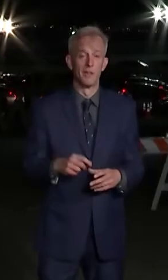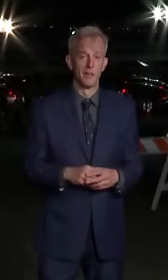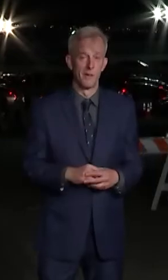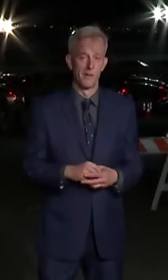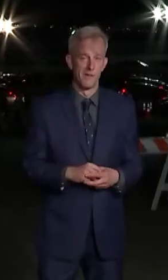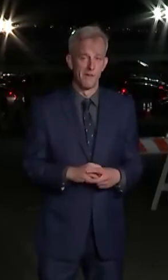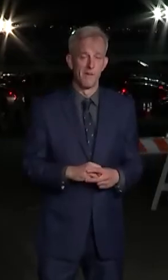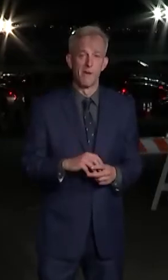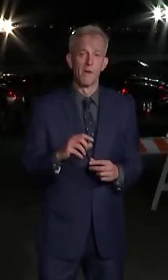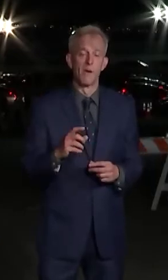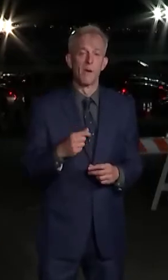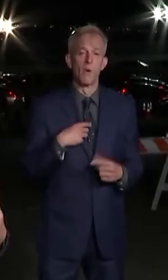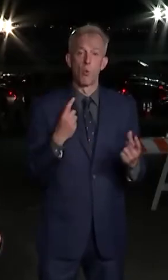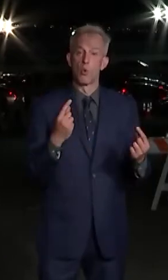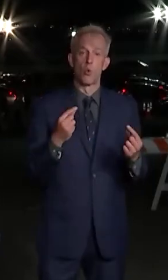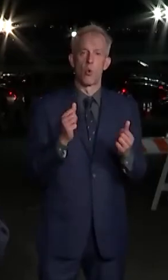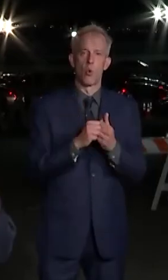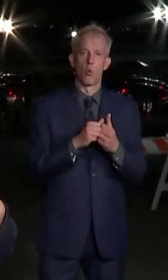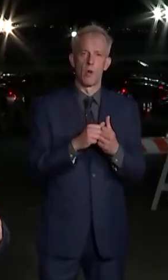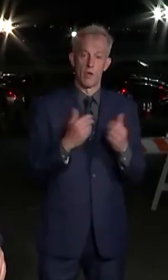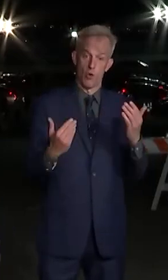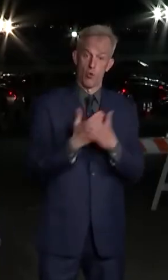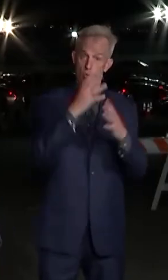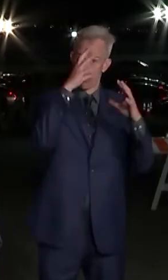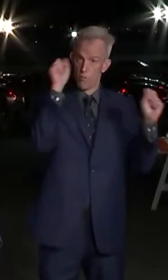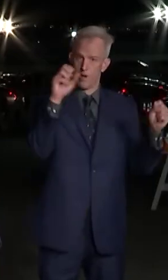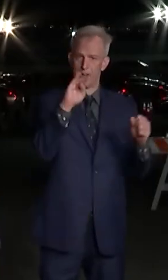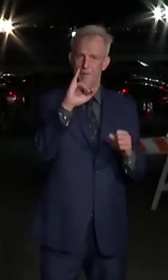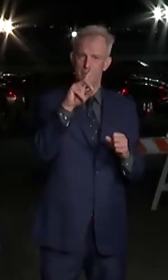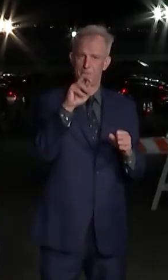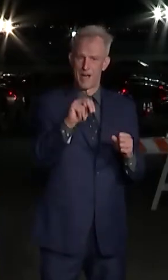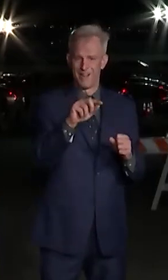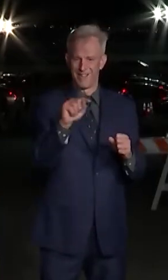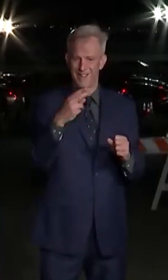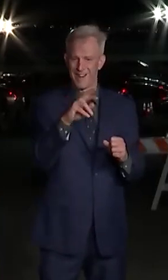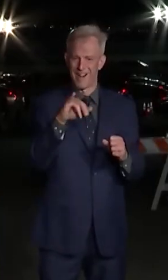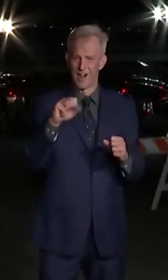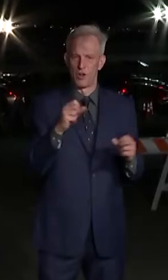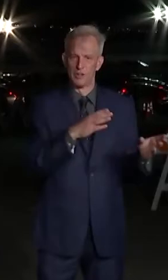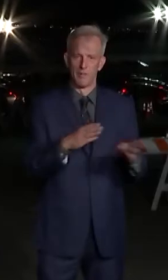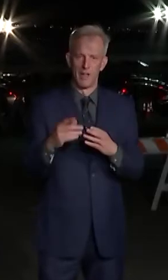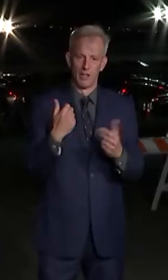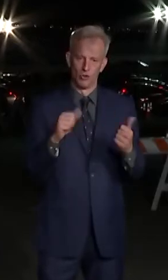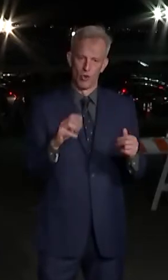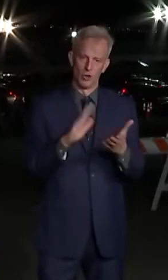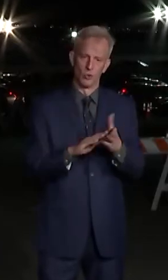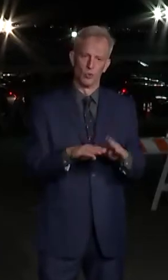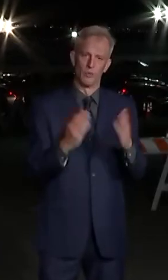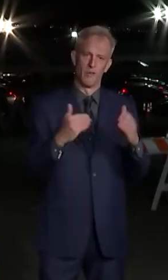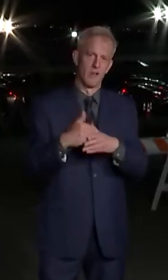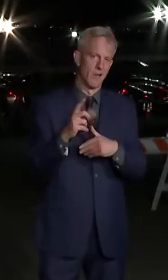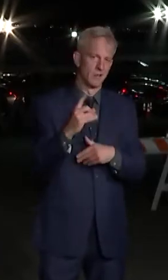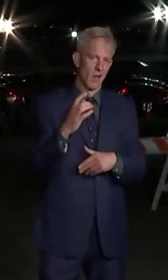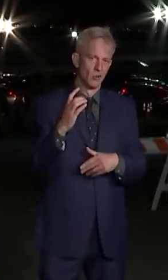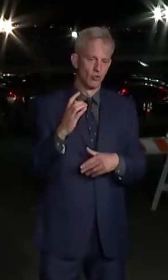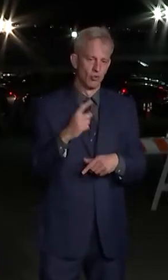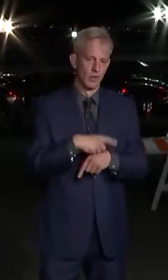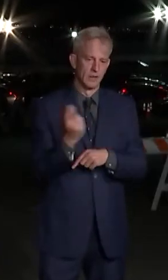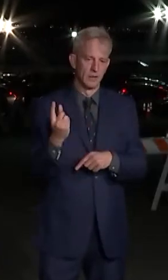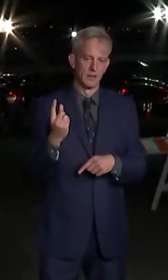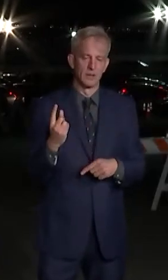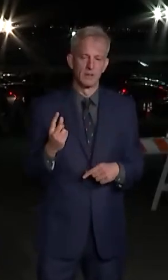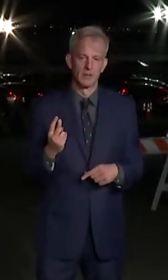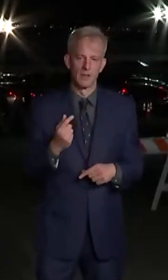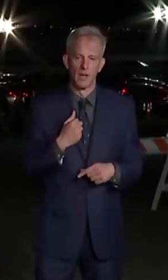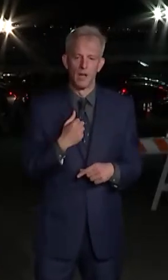the Biden-Harris plan trying to get schools open the next 100 days? And I know I'd add to that as well, Governor Newsom, I'll answer in English and then